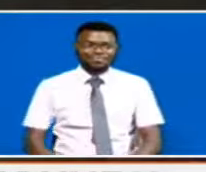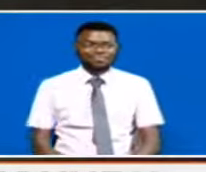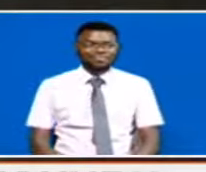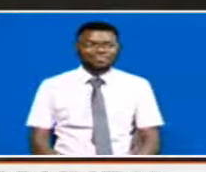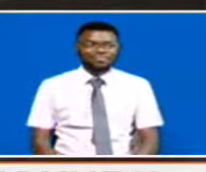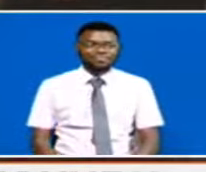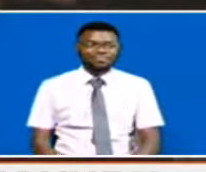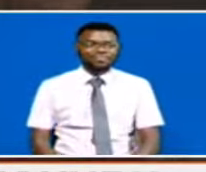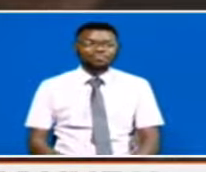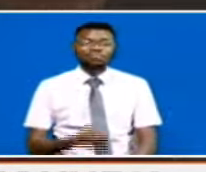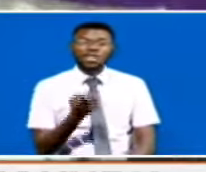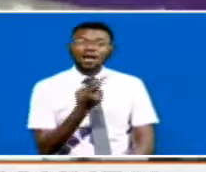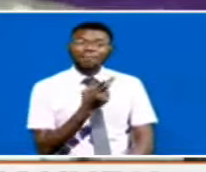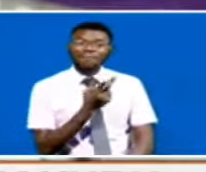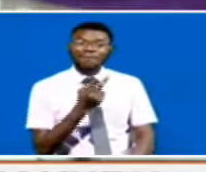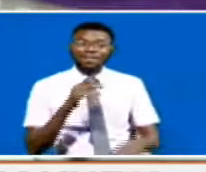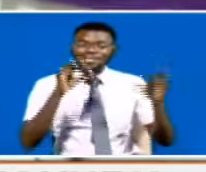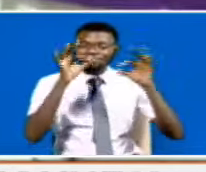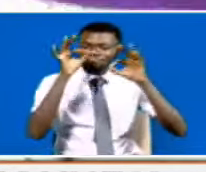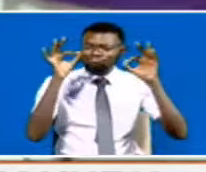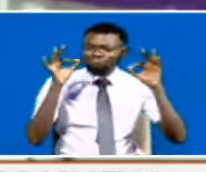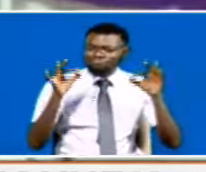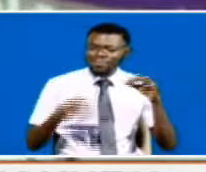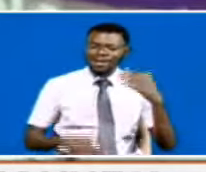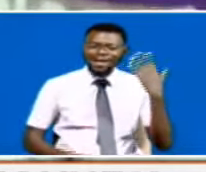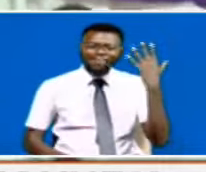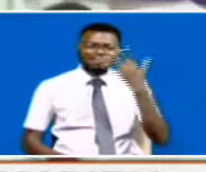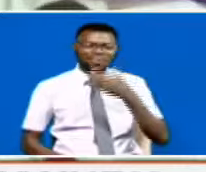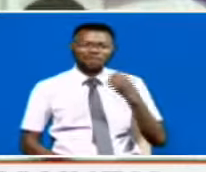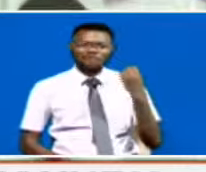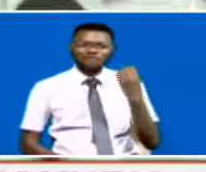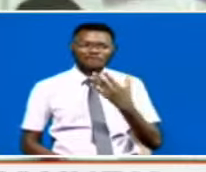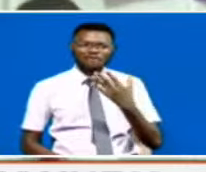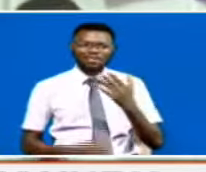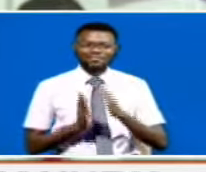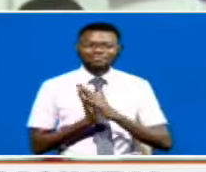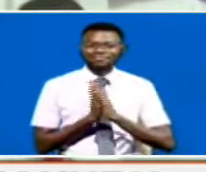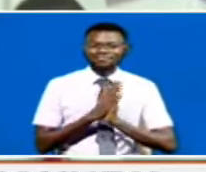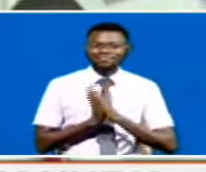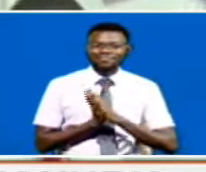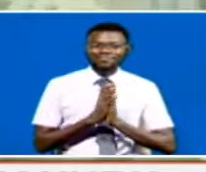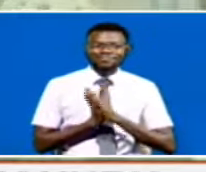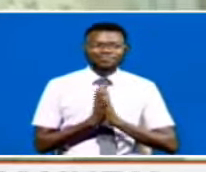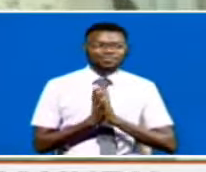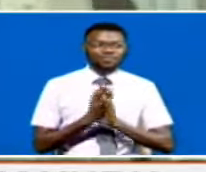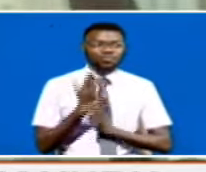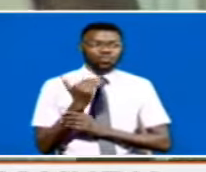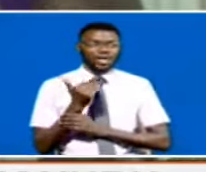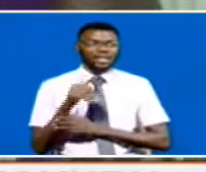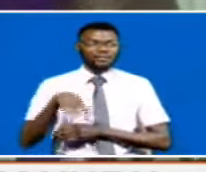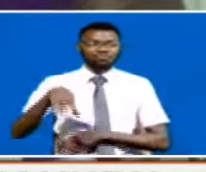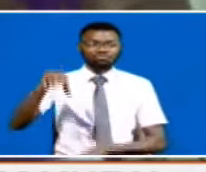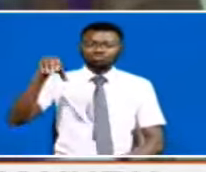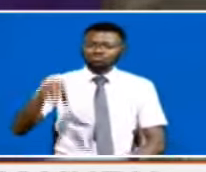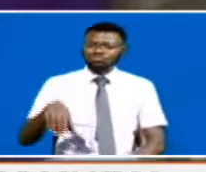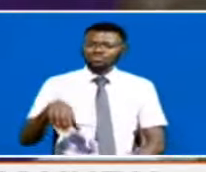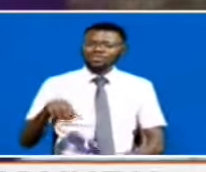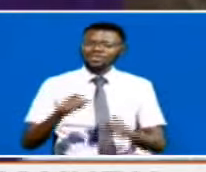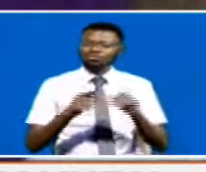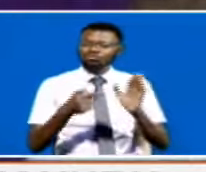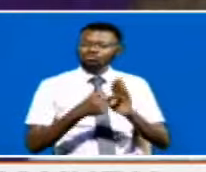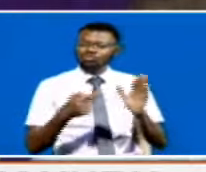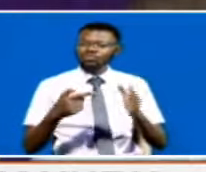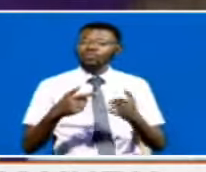The union of these lovebirds proving that the most beautiful love stories come in different shapes and sizes and a testament to the power of